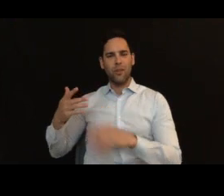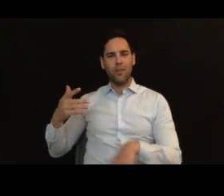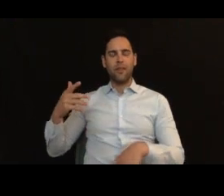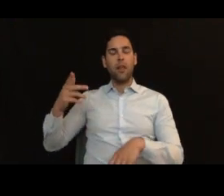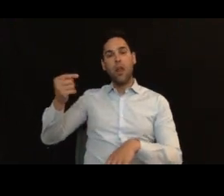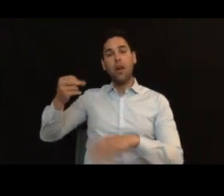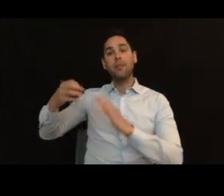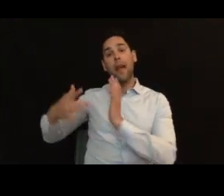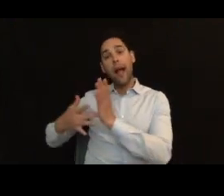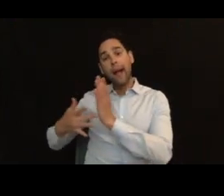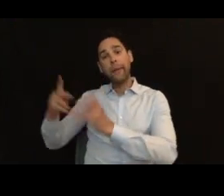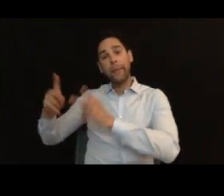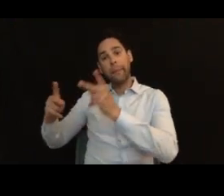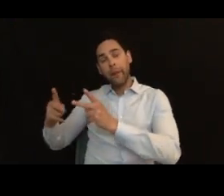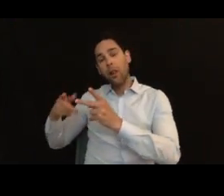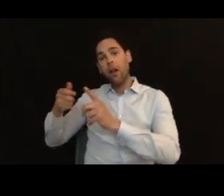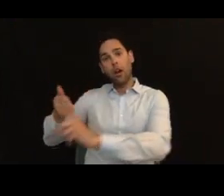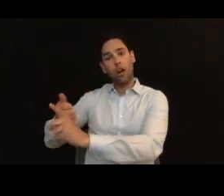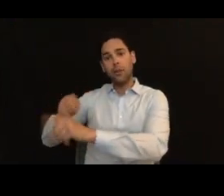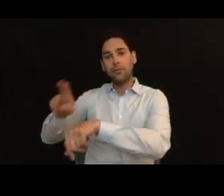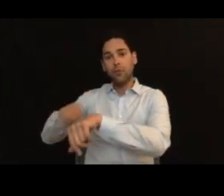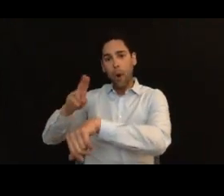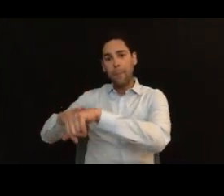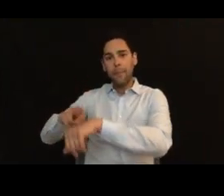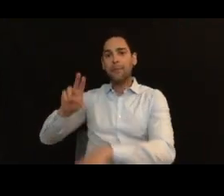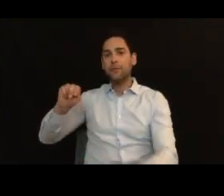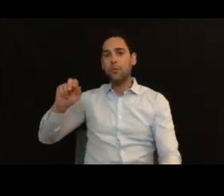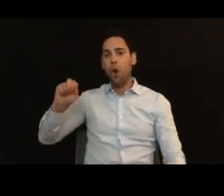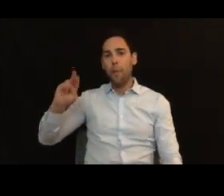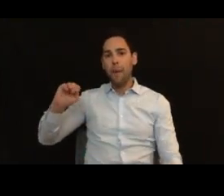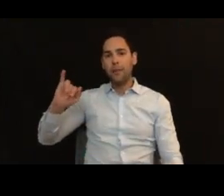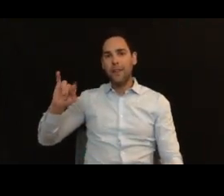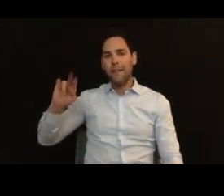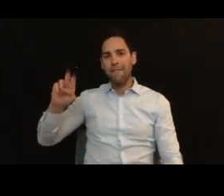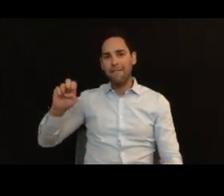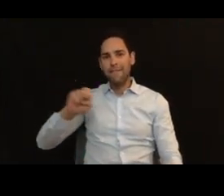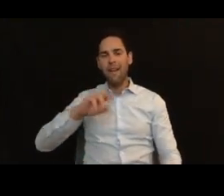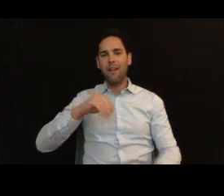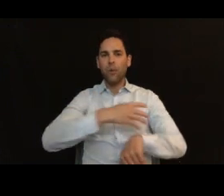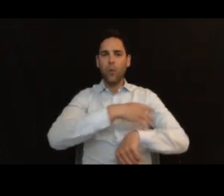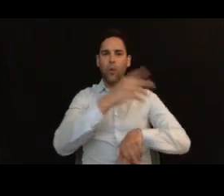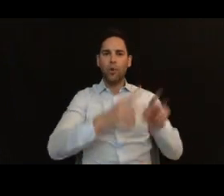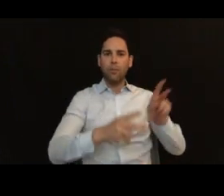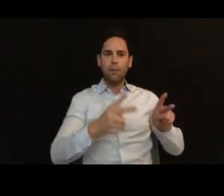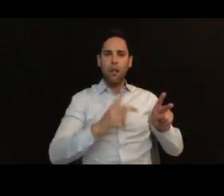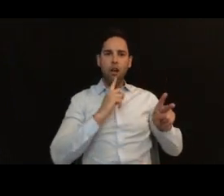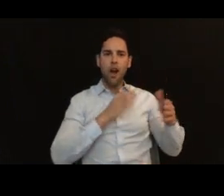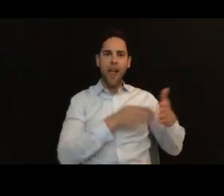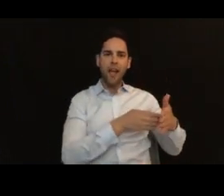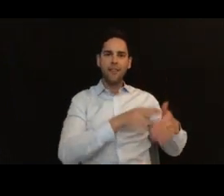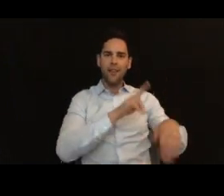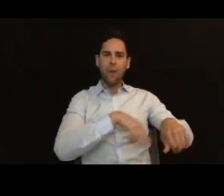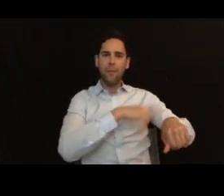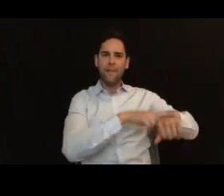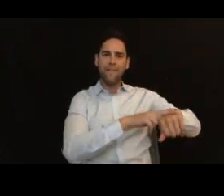the queer individuals in the neighborhood are positioned as anti-normative. So as the techies come into the